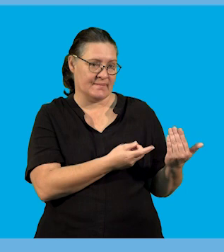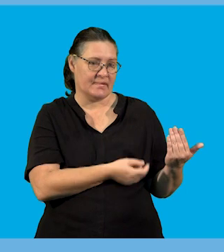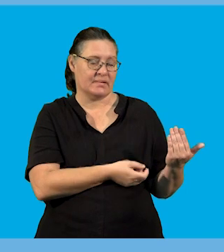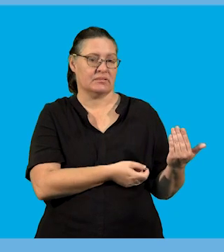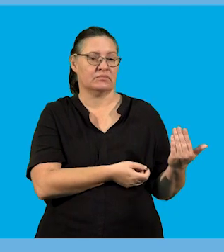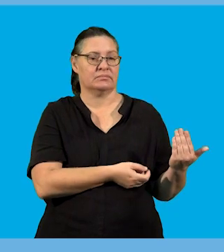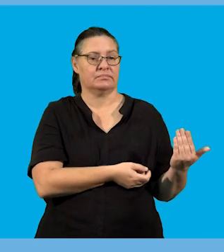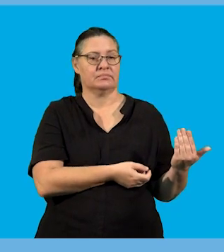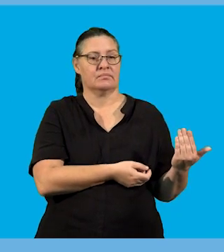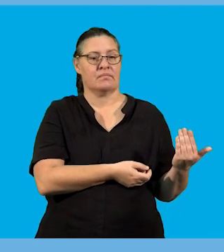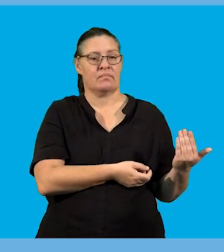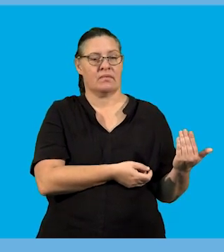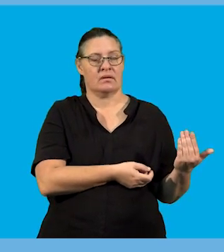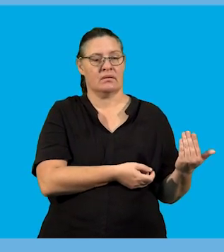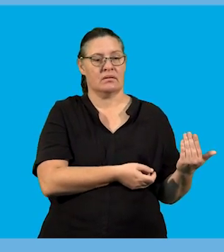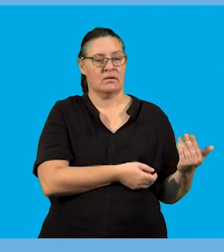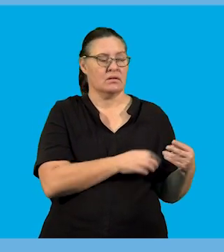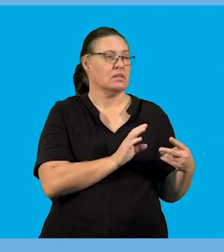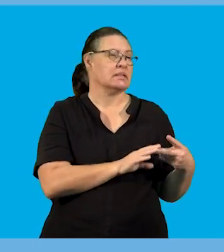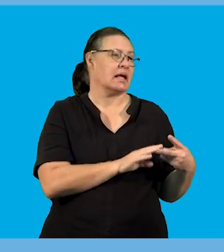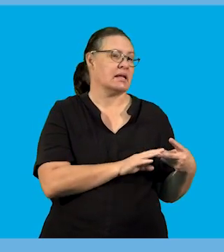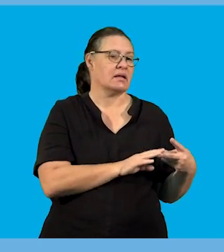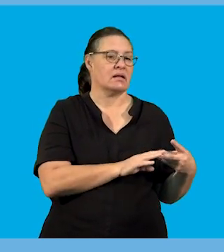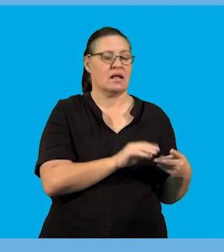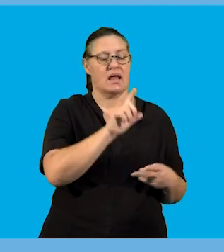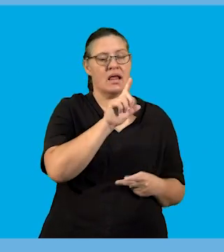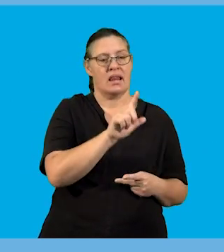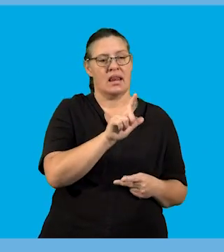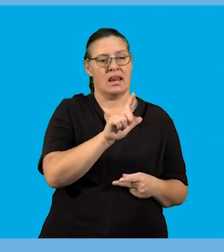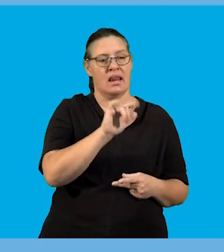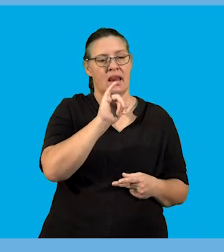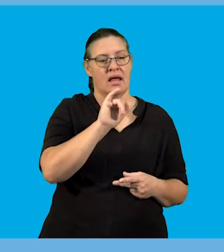And then the second one is going to be, let's choose lithium.